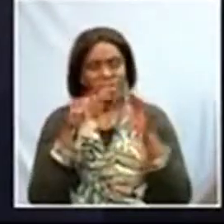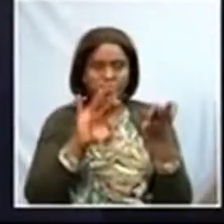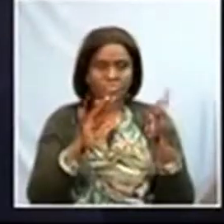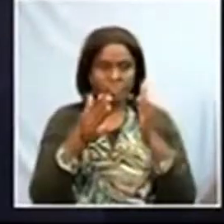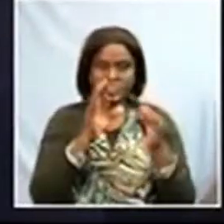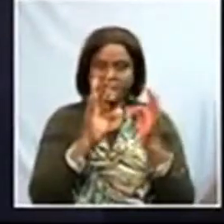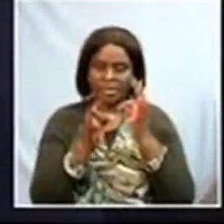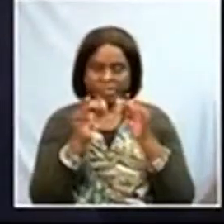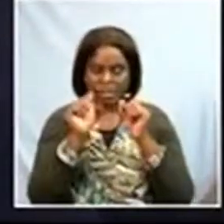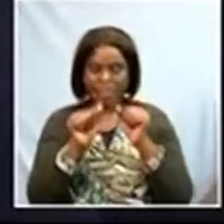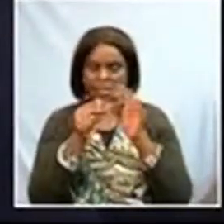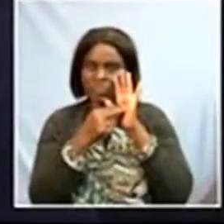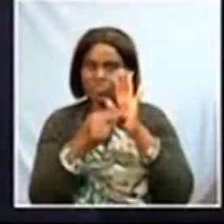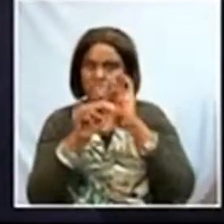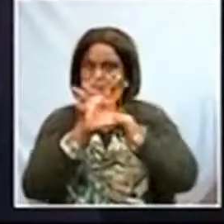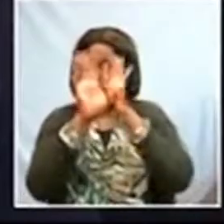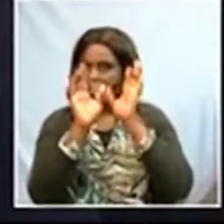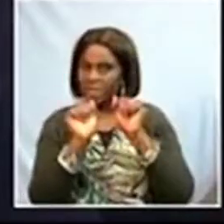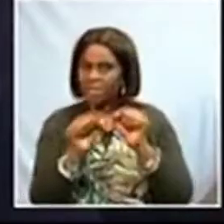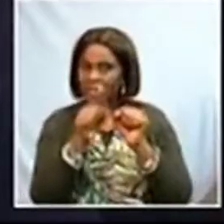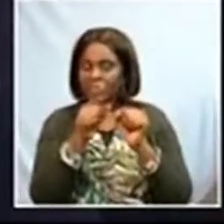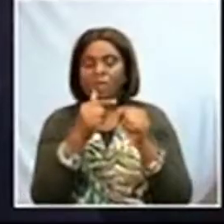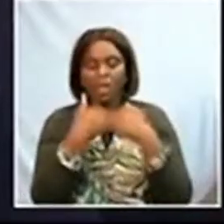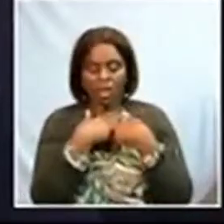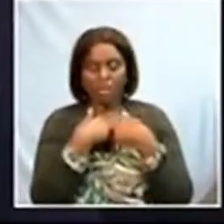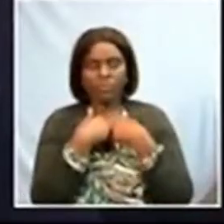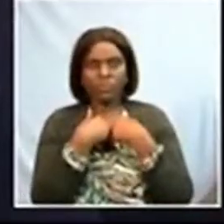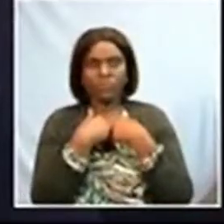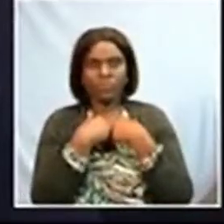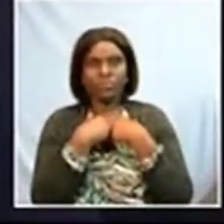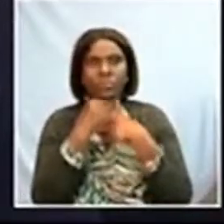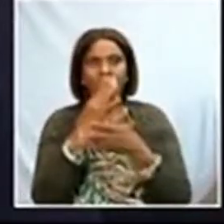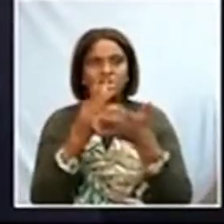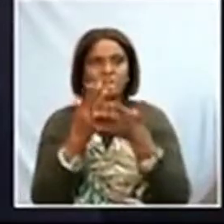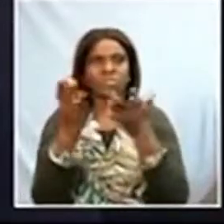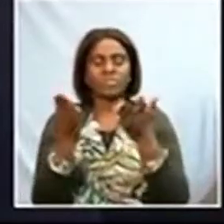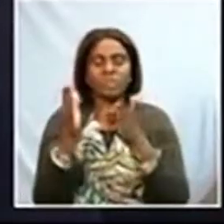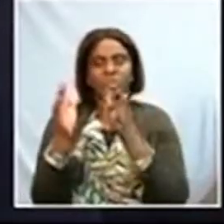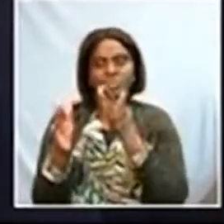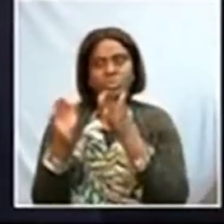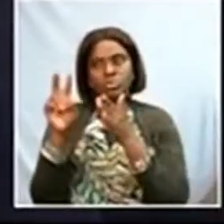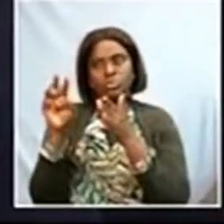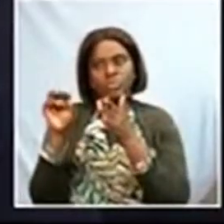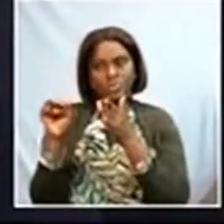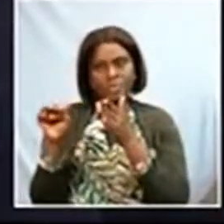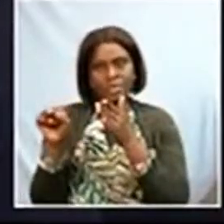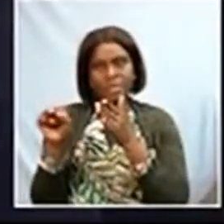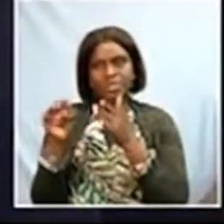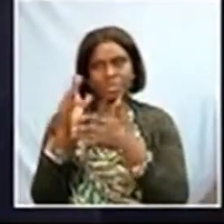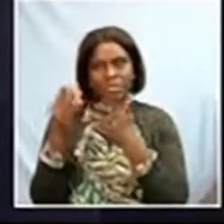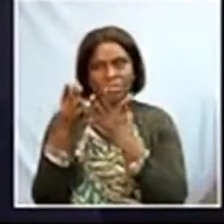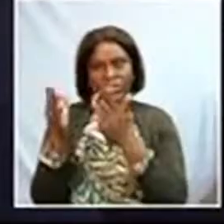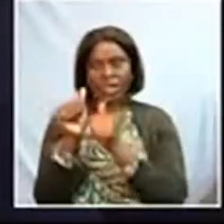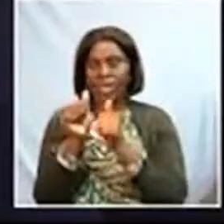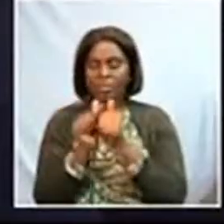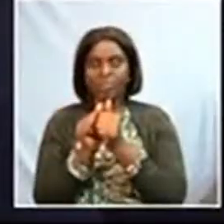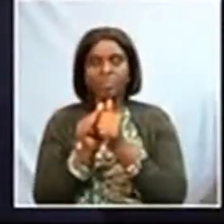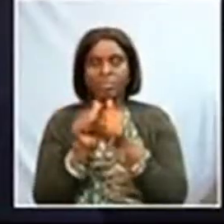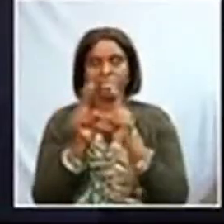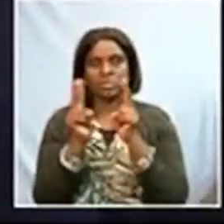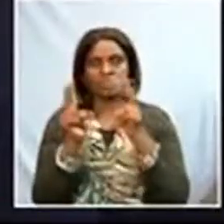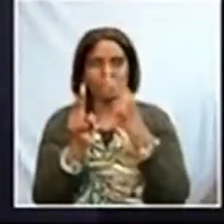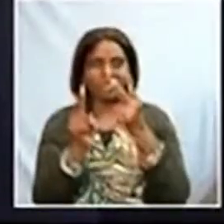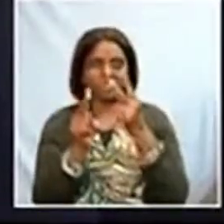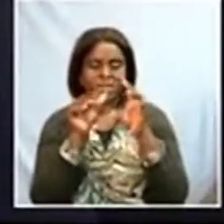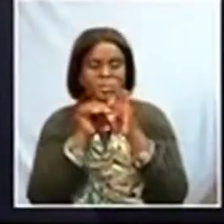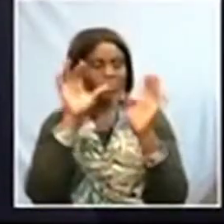can be very visible. They are somewhere between 2 millimeters, somewhere about. So to see them